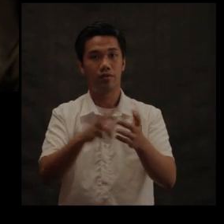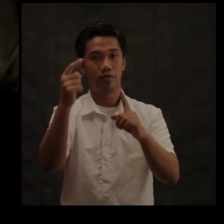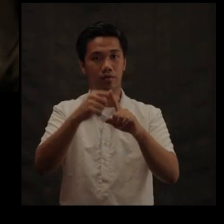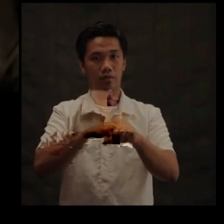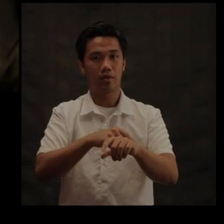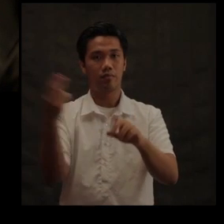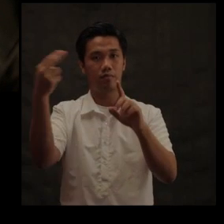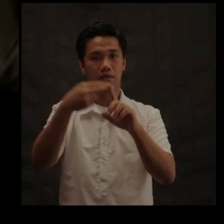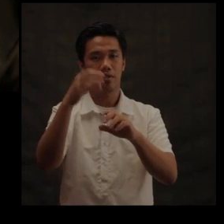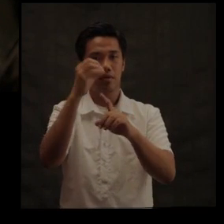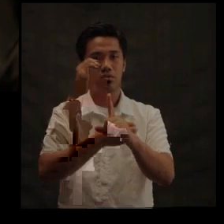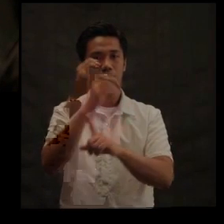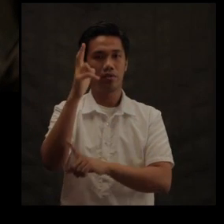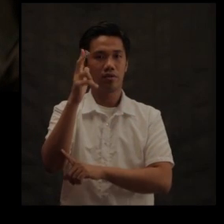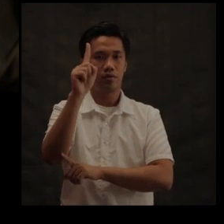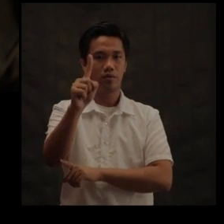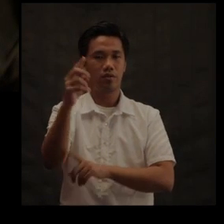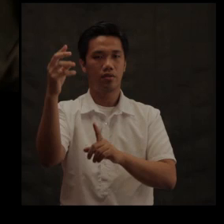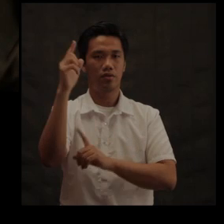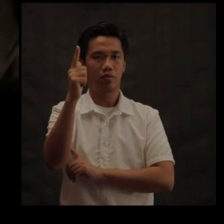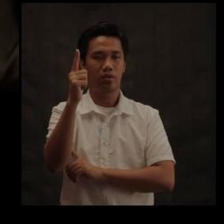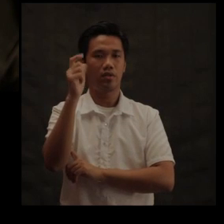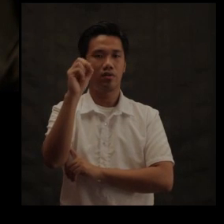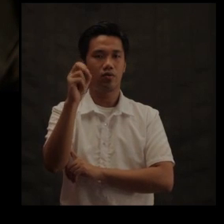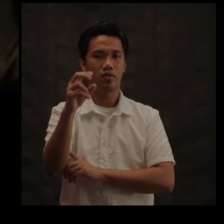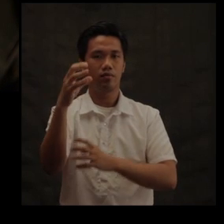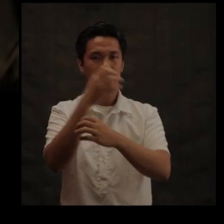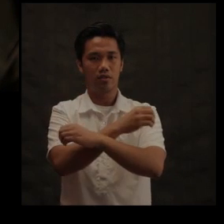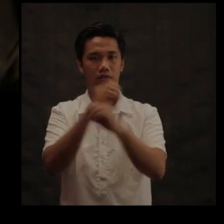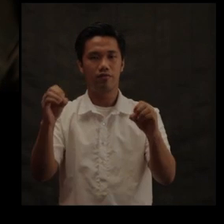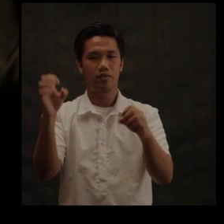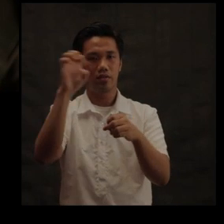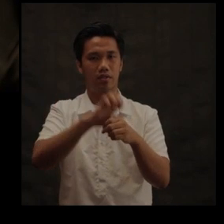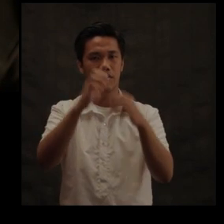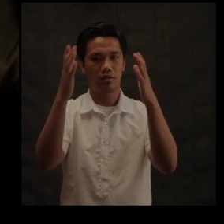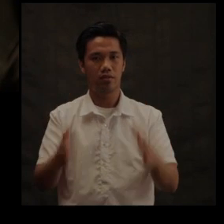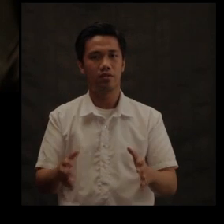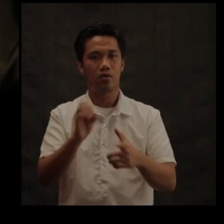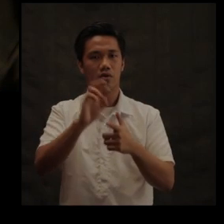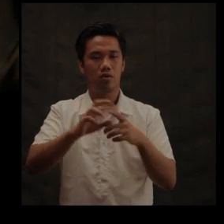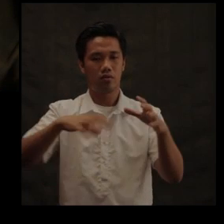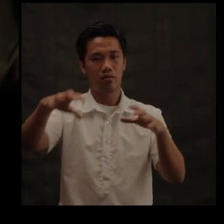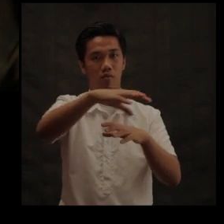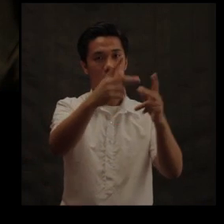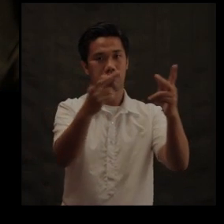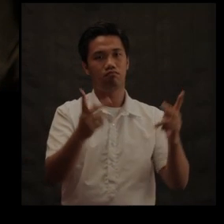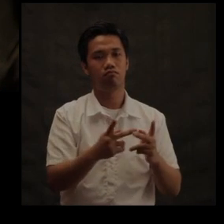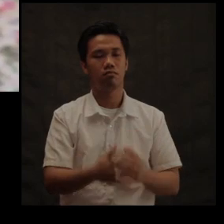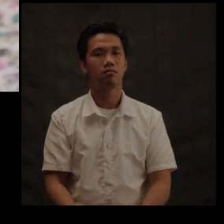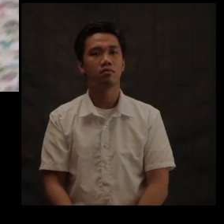Registration period is until October 31, 2012 at the Office of the Election Officer or at satellite sites.